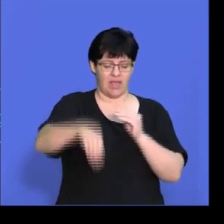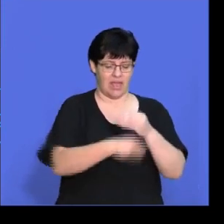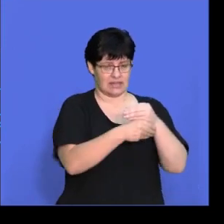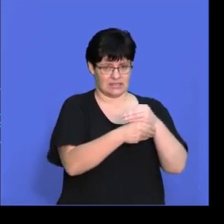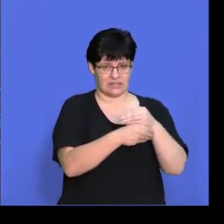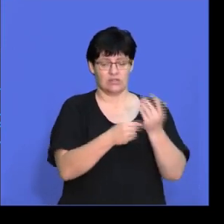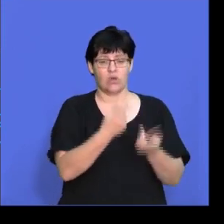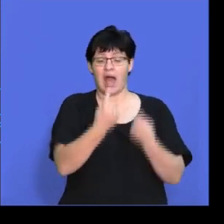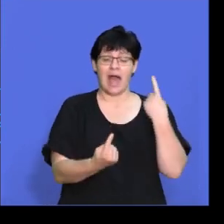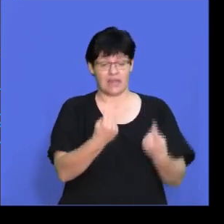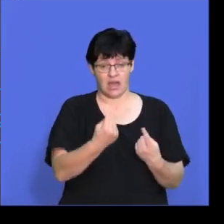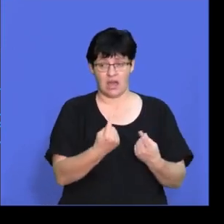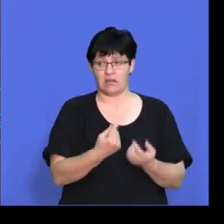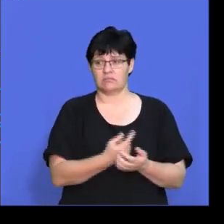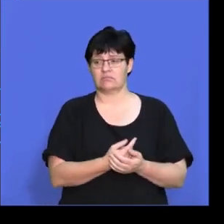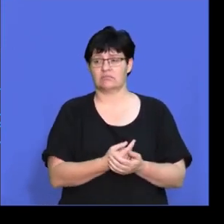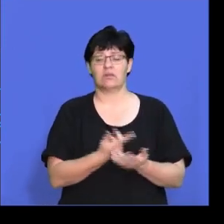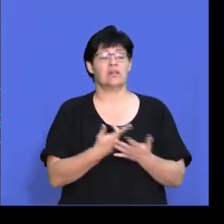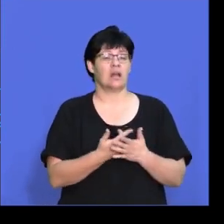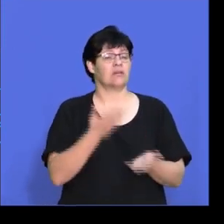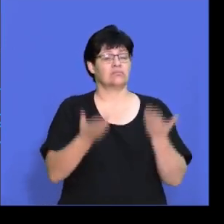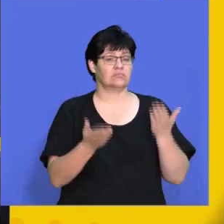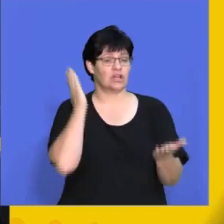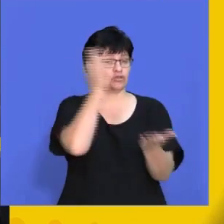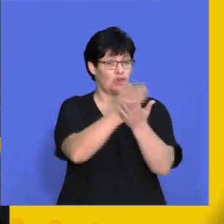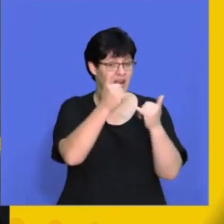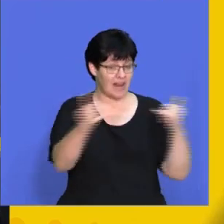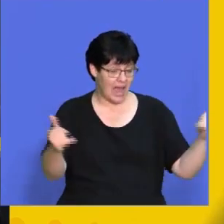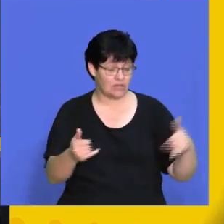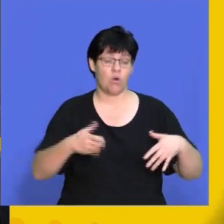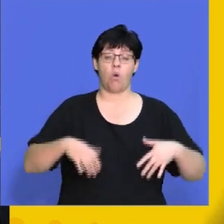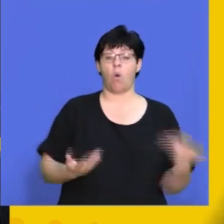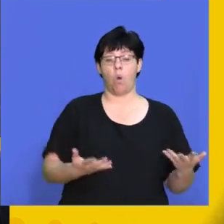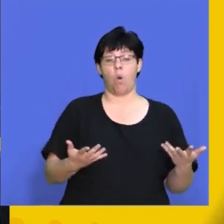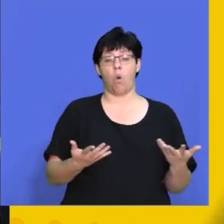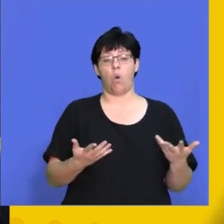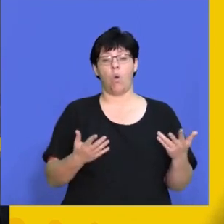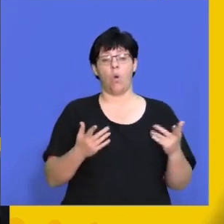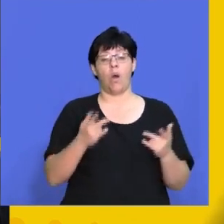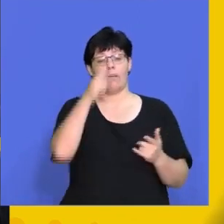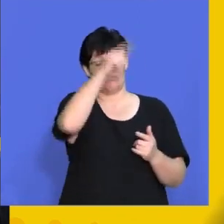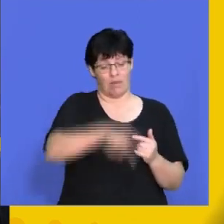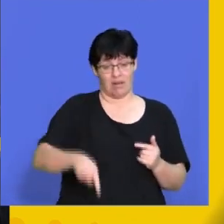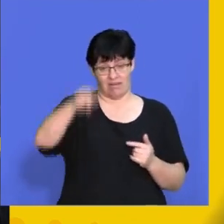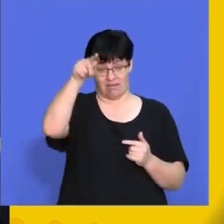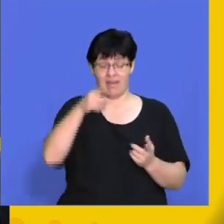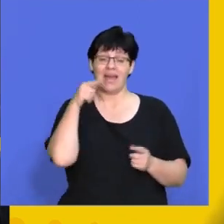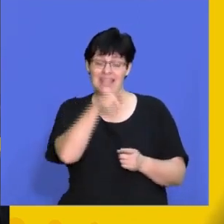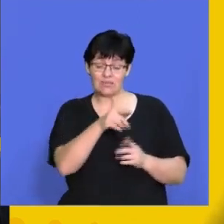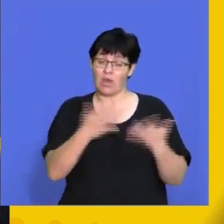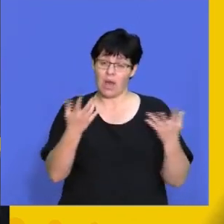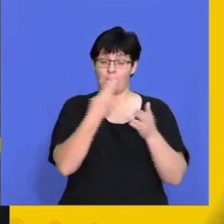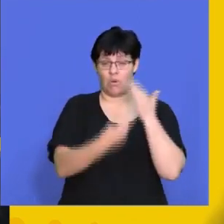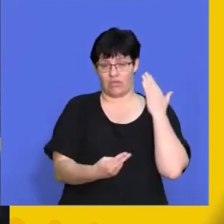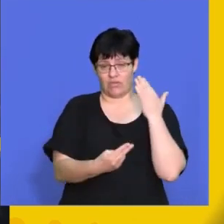3. And we can either substitute it into the equation of the straight line or the equation of the parabola, because obviously that's where